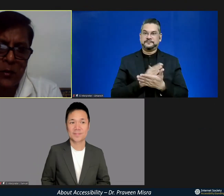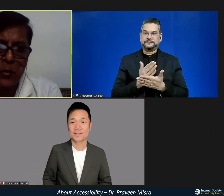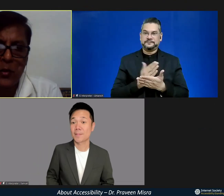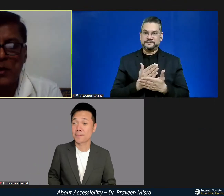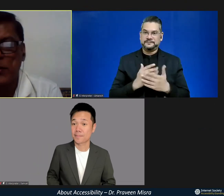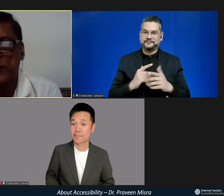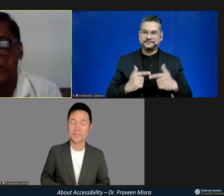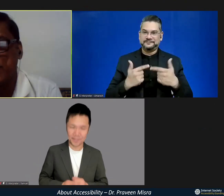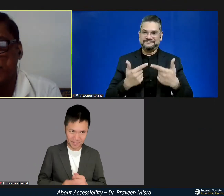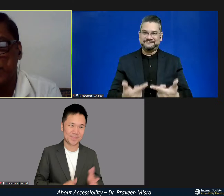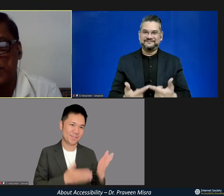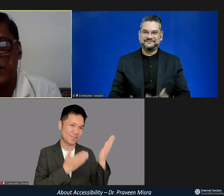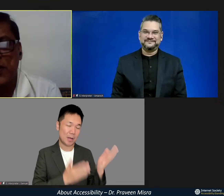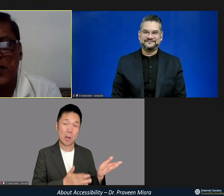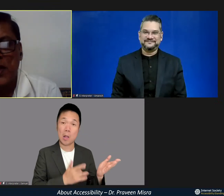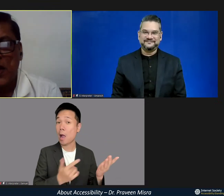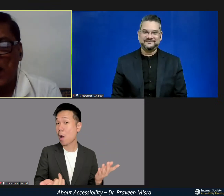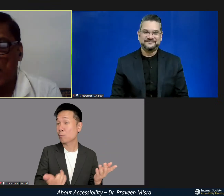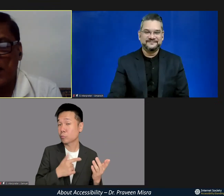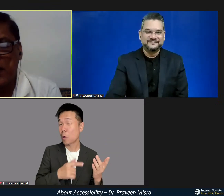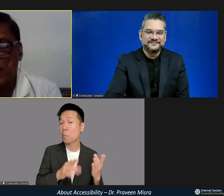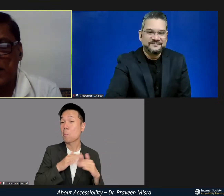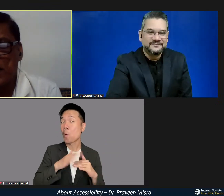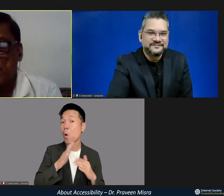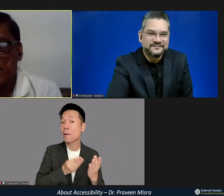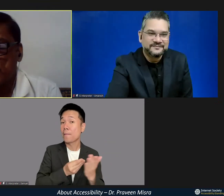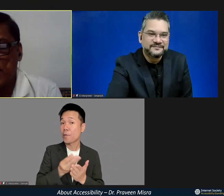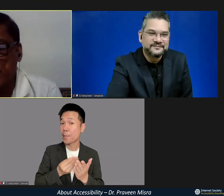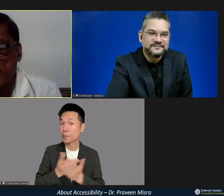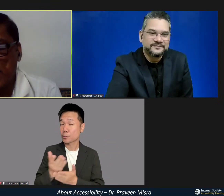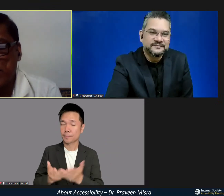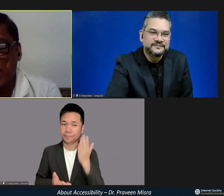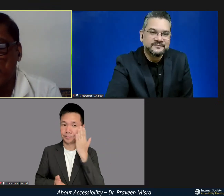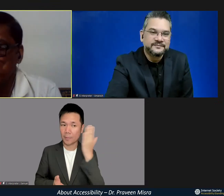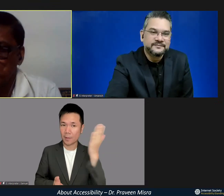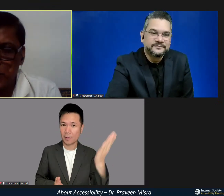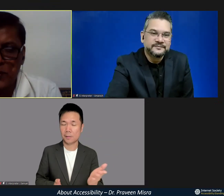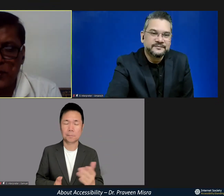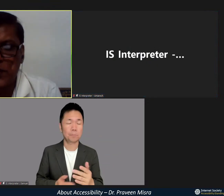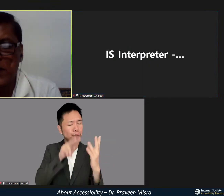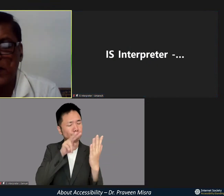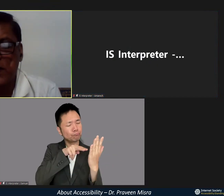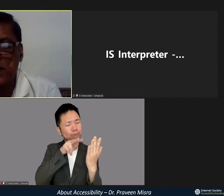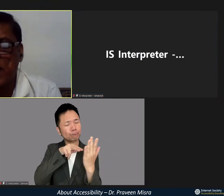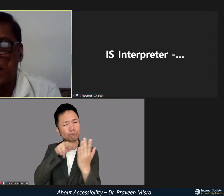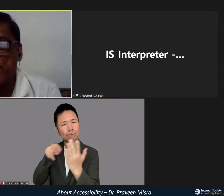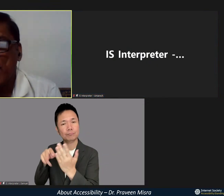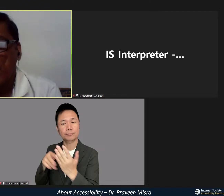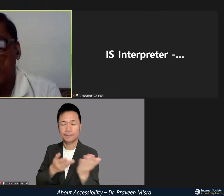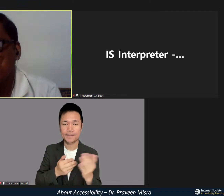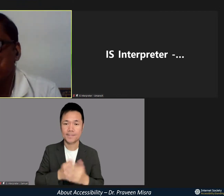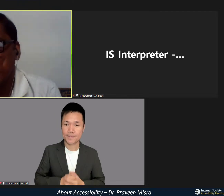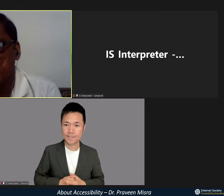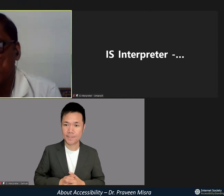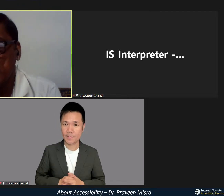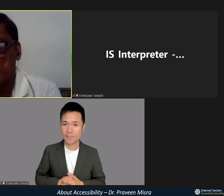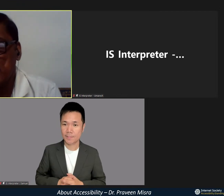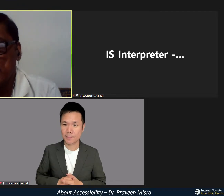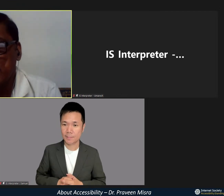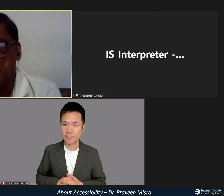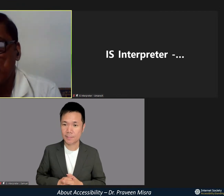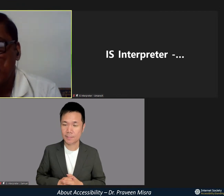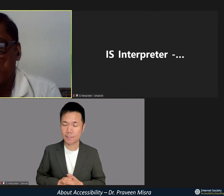interested, he can go on some of these resources and study them and use them in